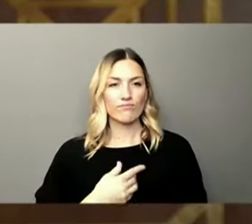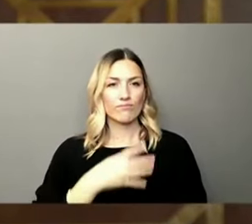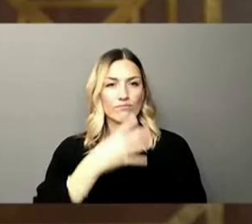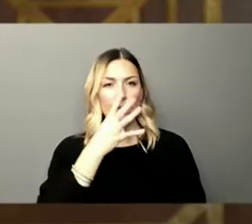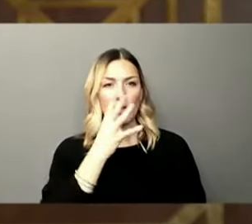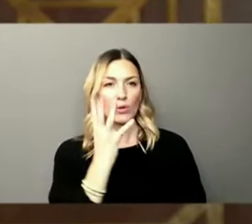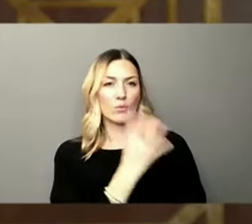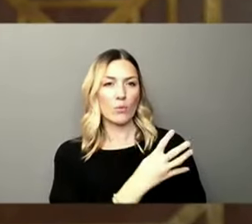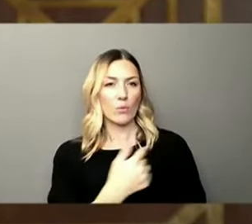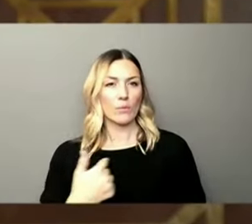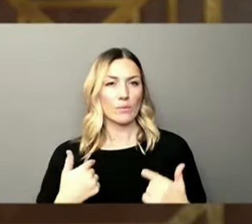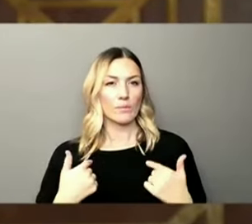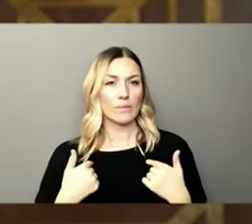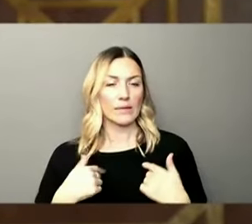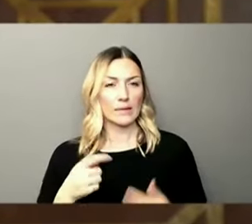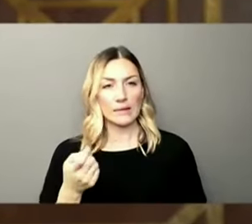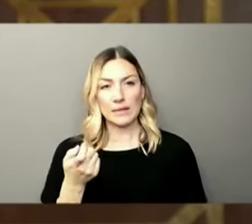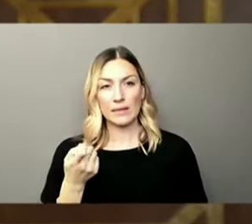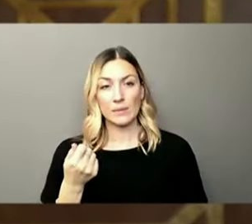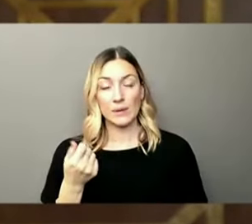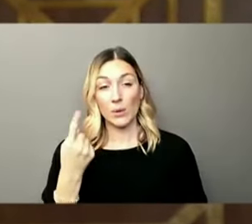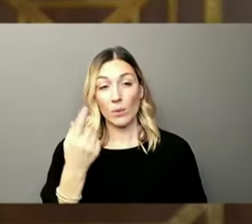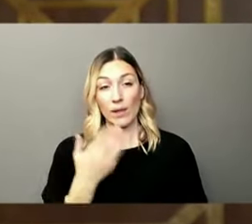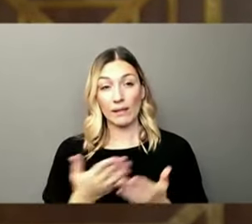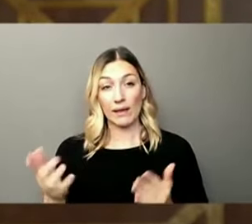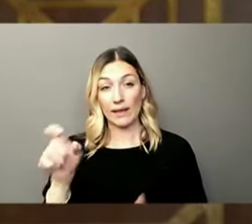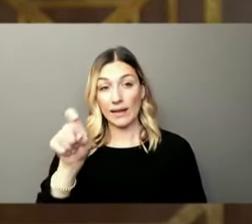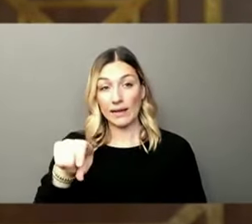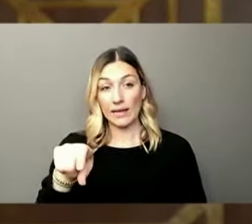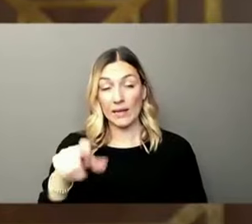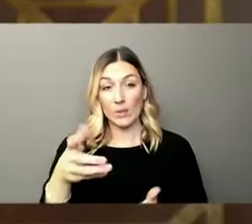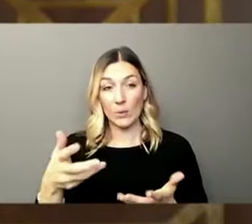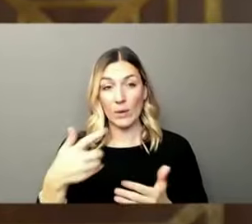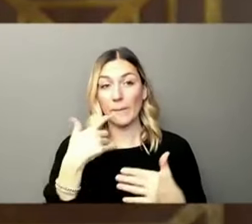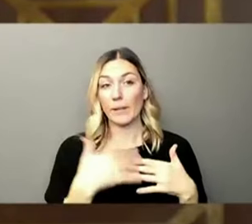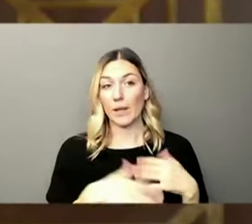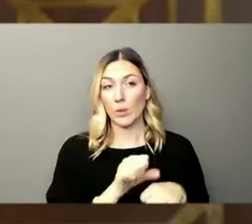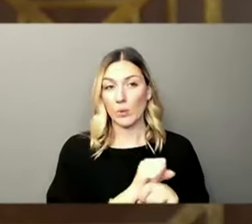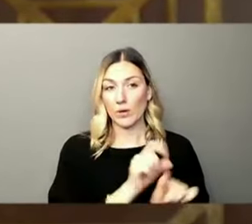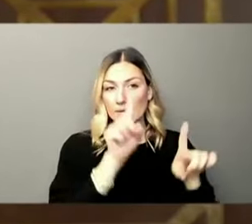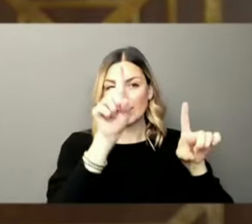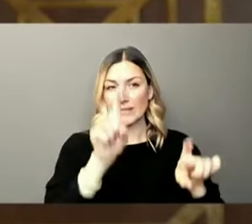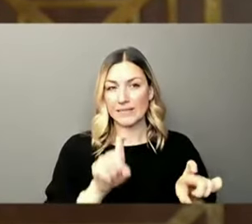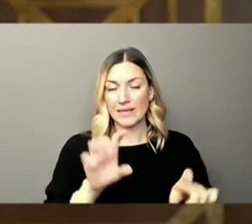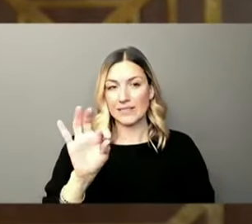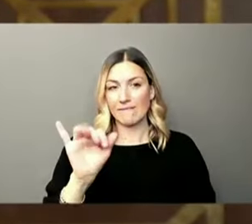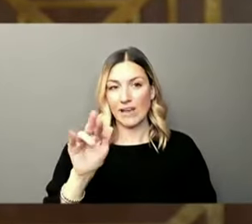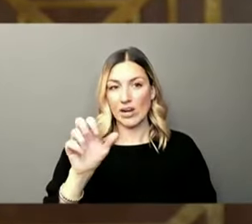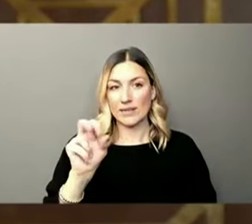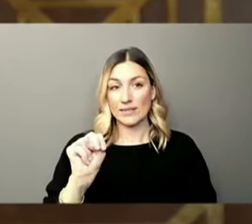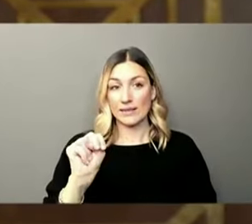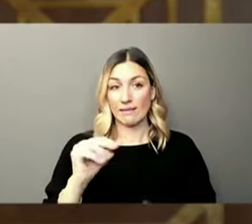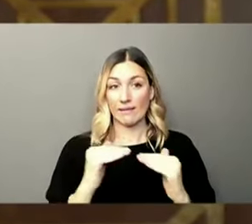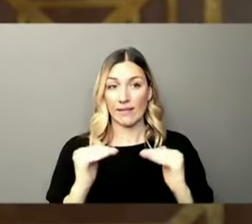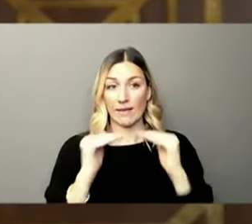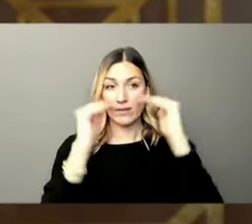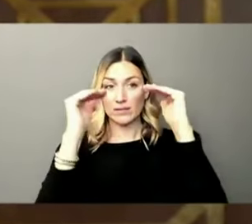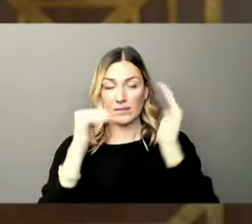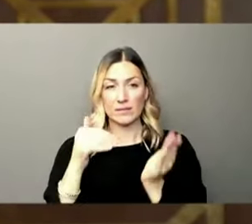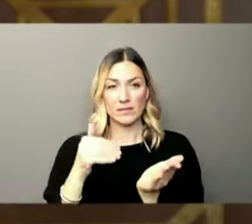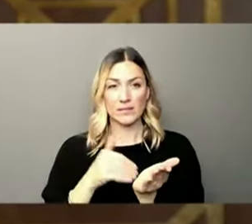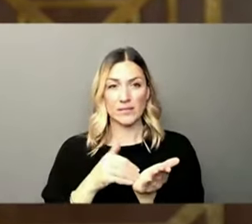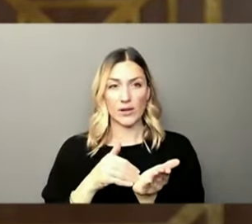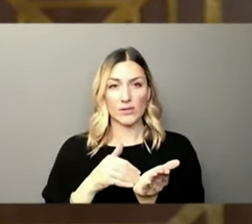more. One of the things I needed was blood work to test my ferritin levels, and the doctor kept